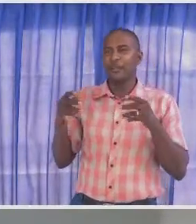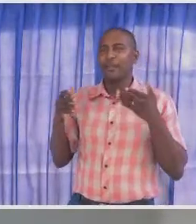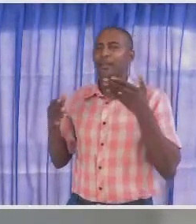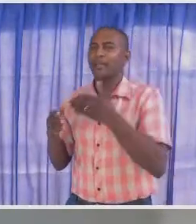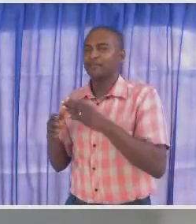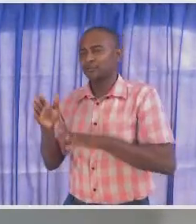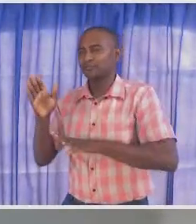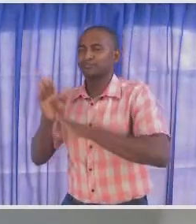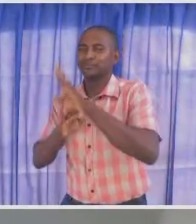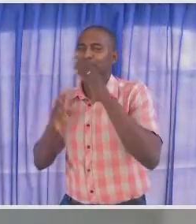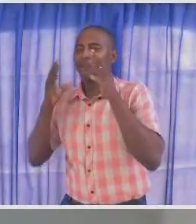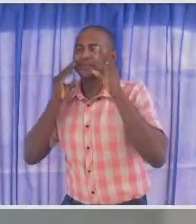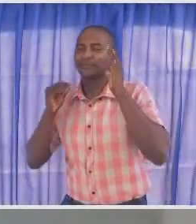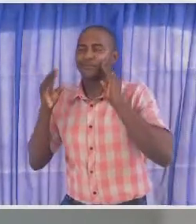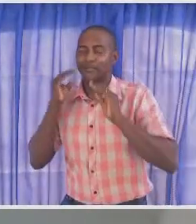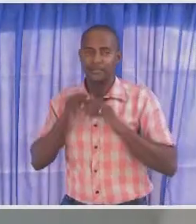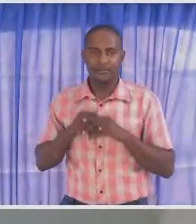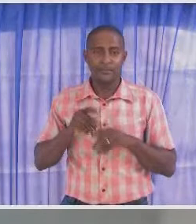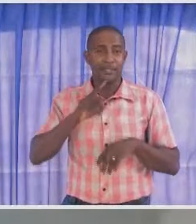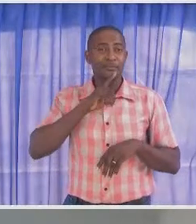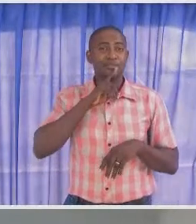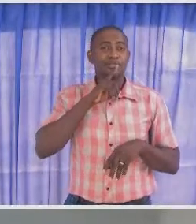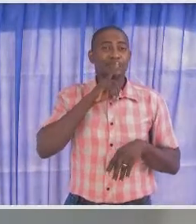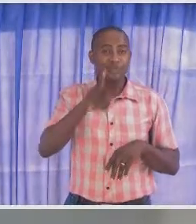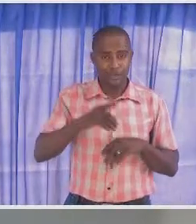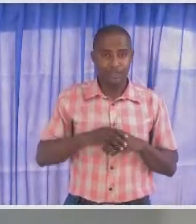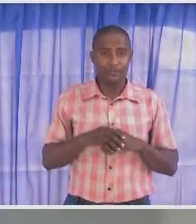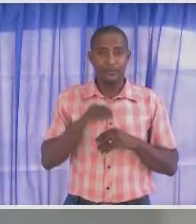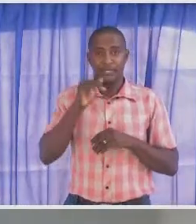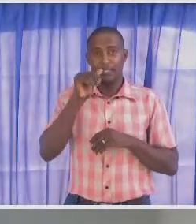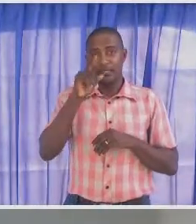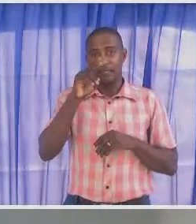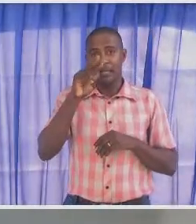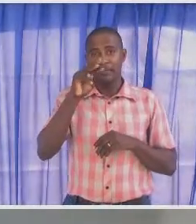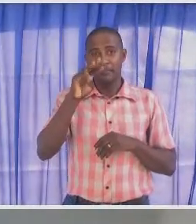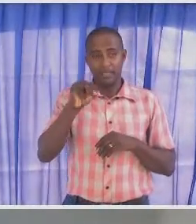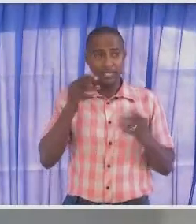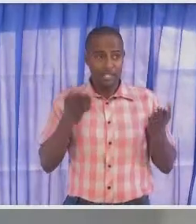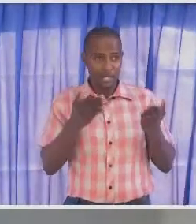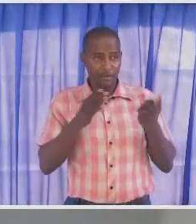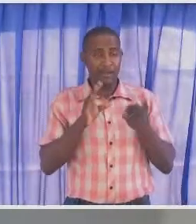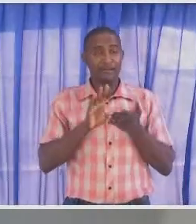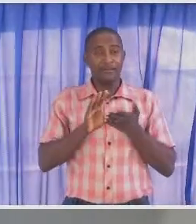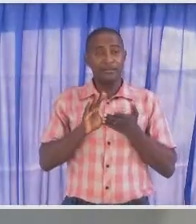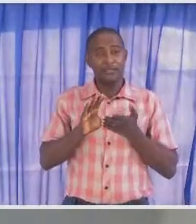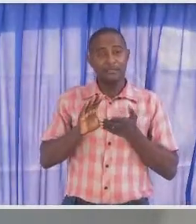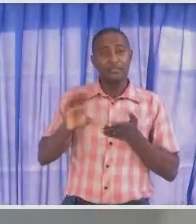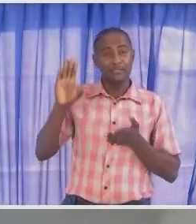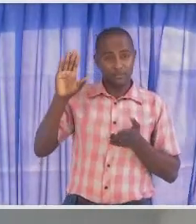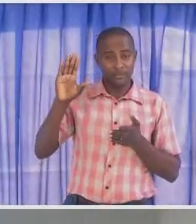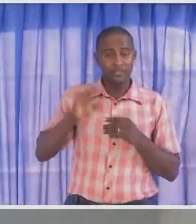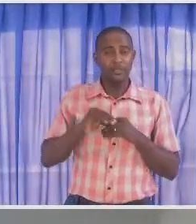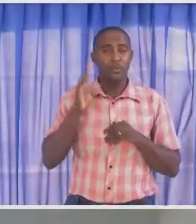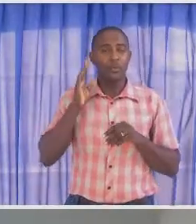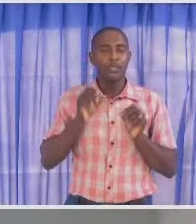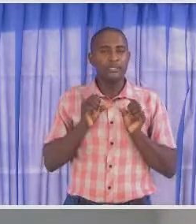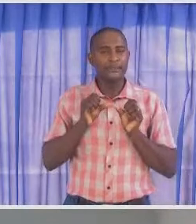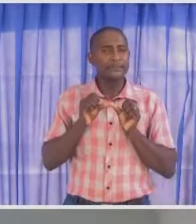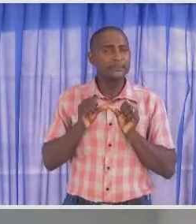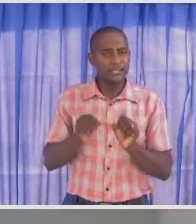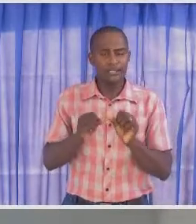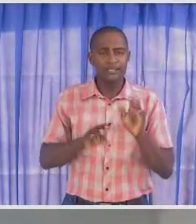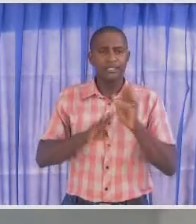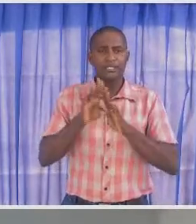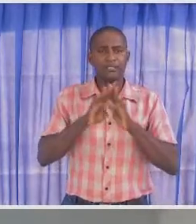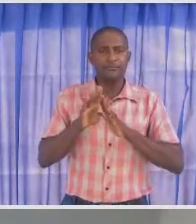sure that the administration here at Knockalva Polytechnic will continue to develop